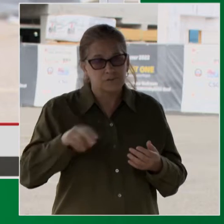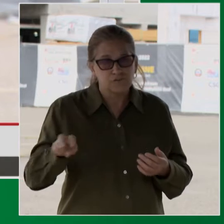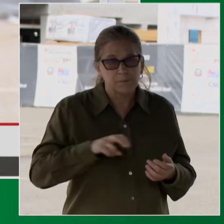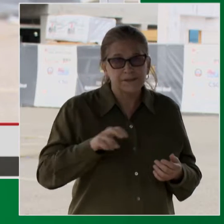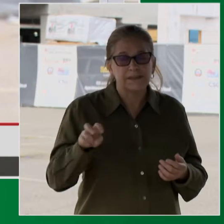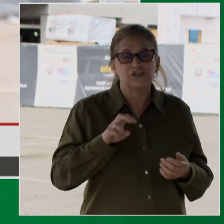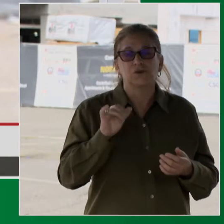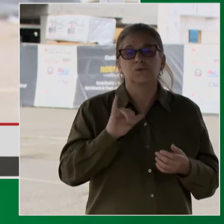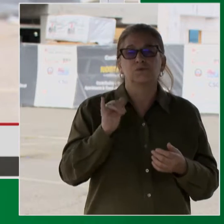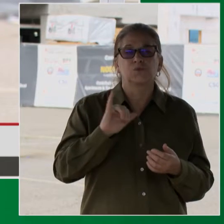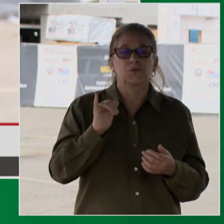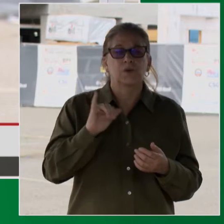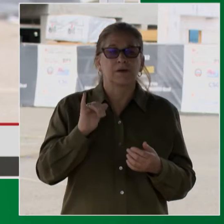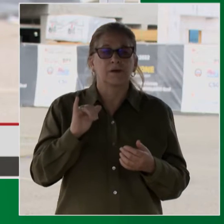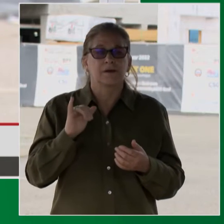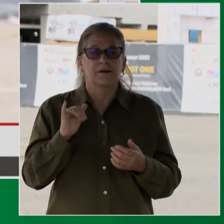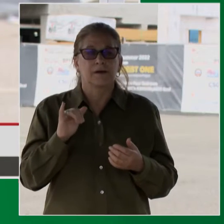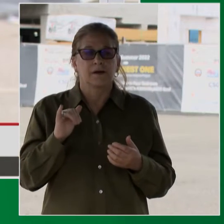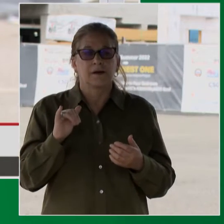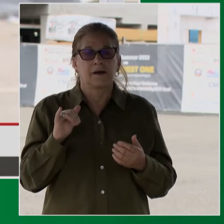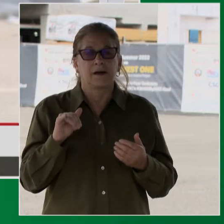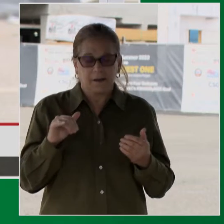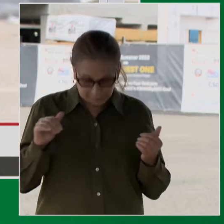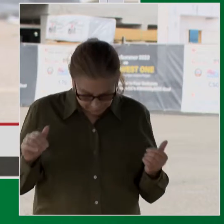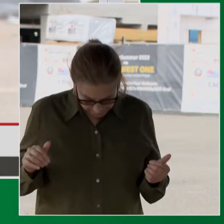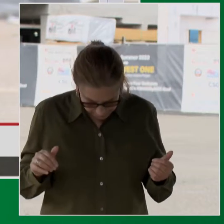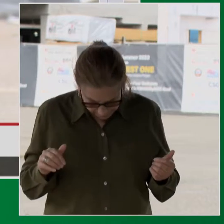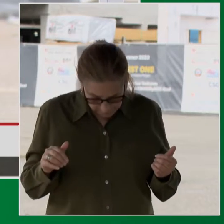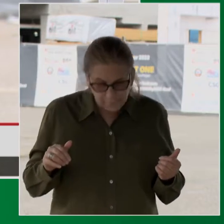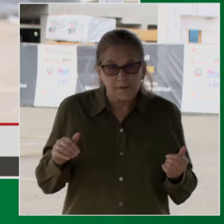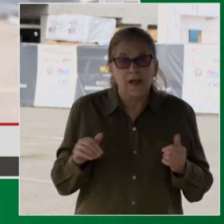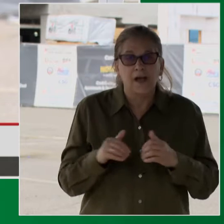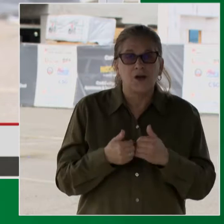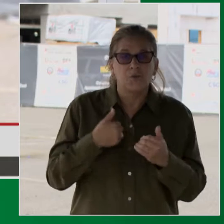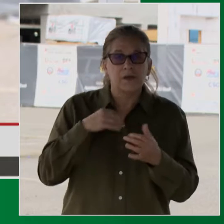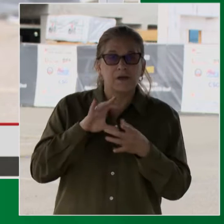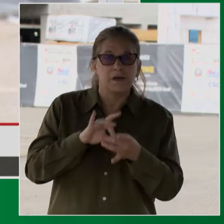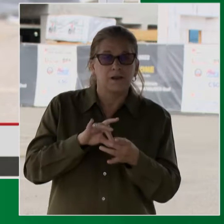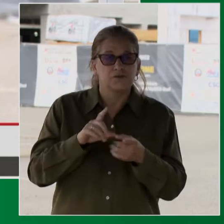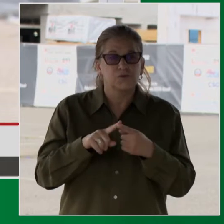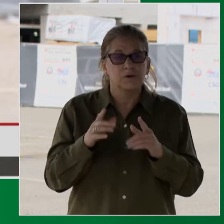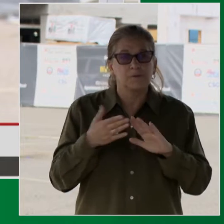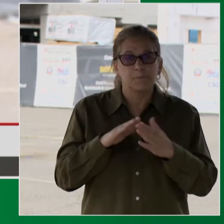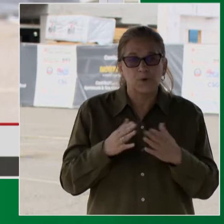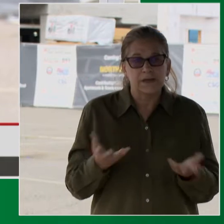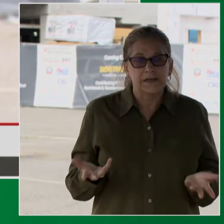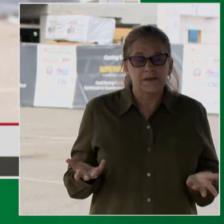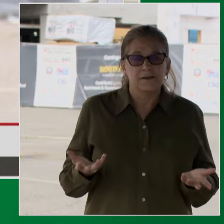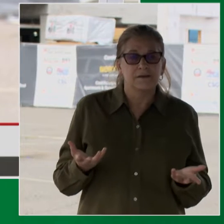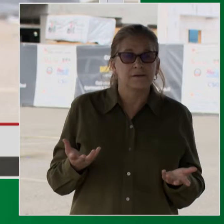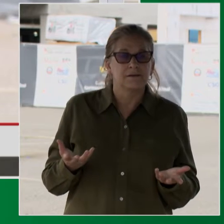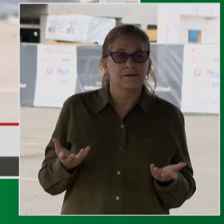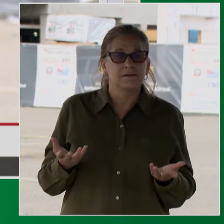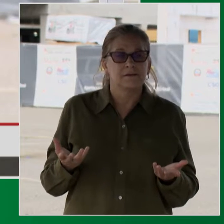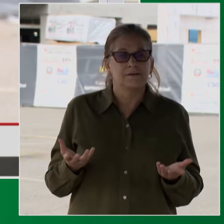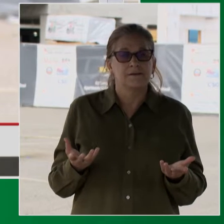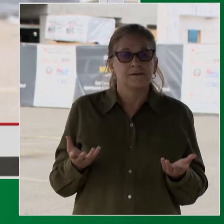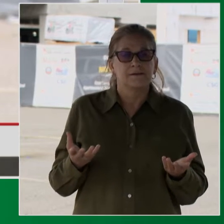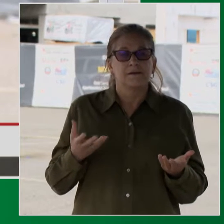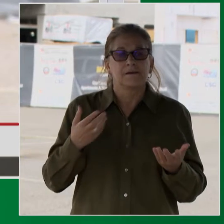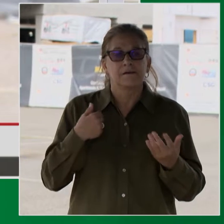but also how do we connect those neighborhoods together along that corridor? How do we improve multimodal transportation? And so there's funding in there